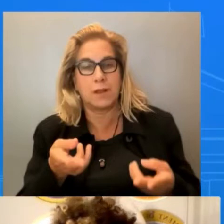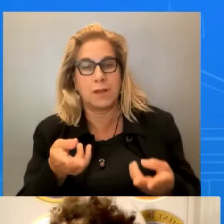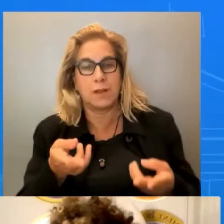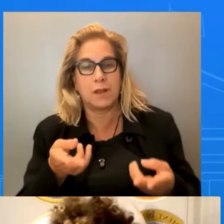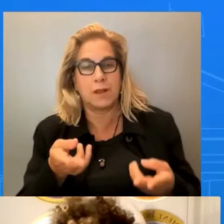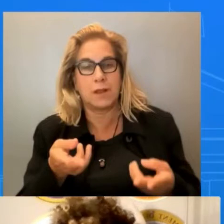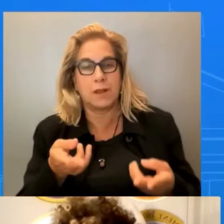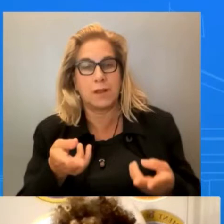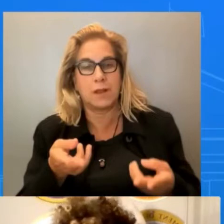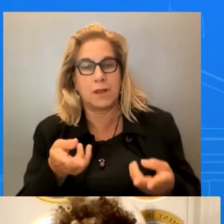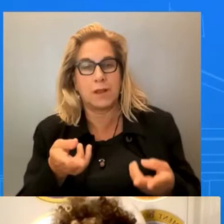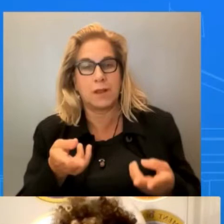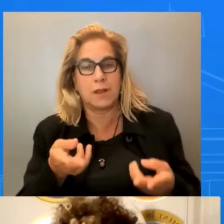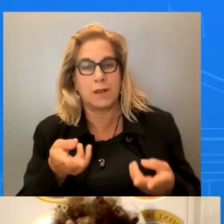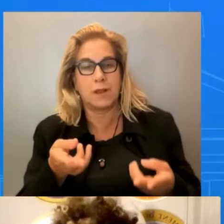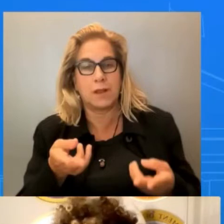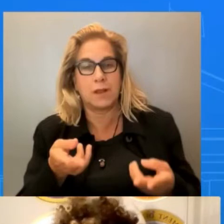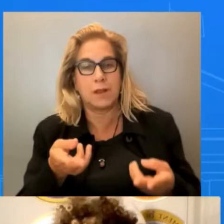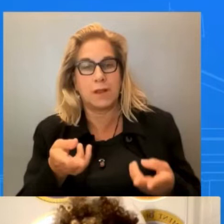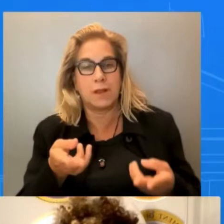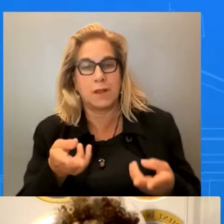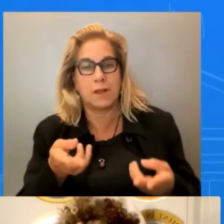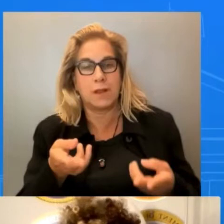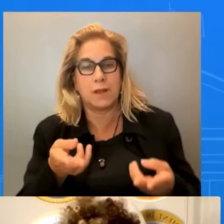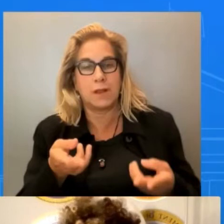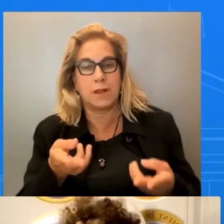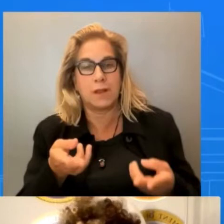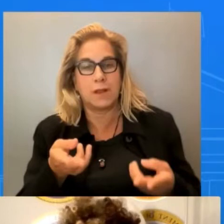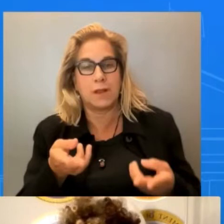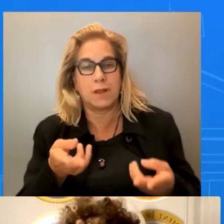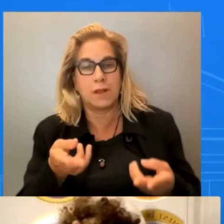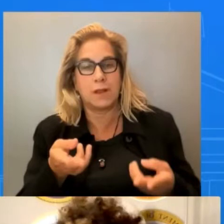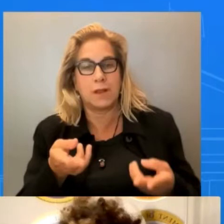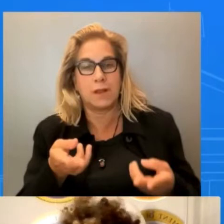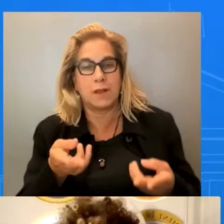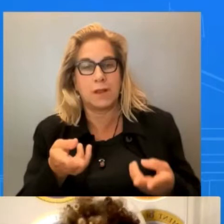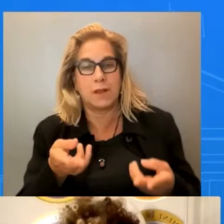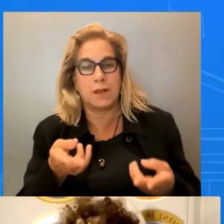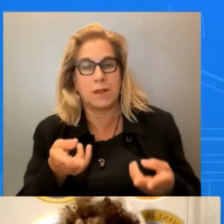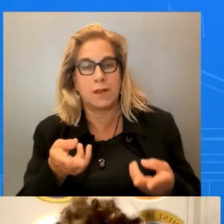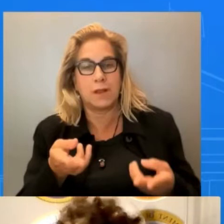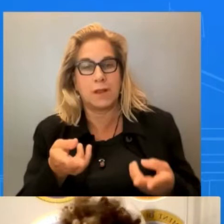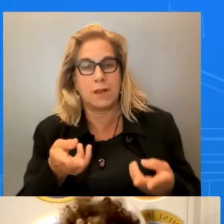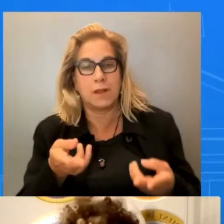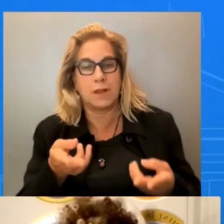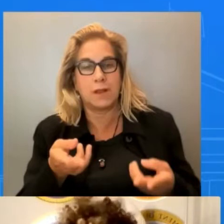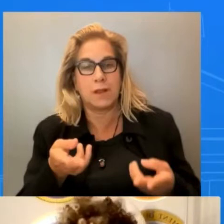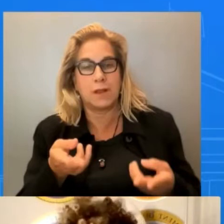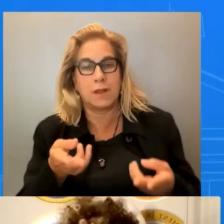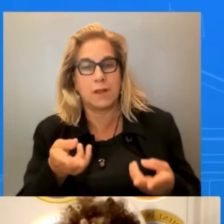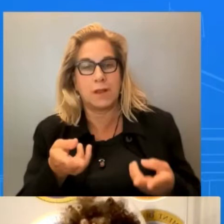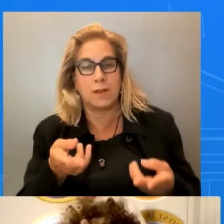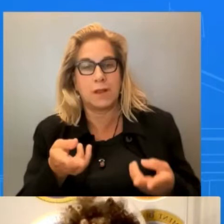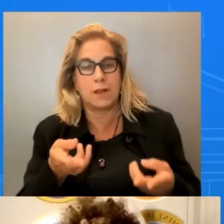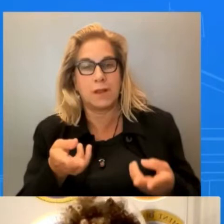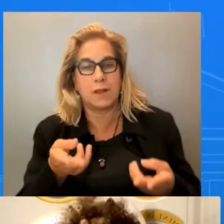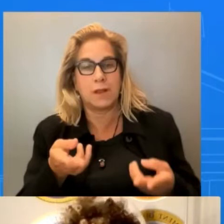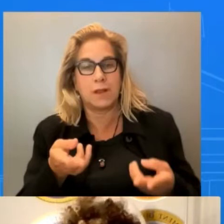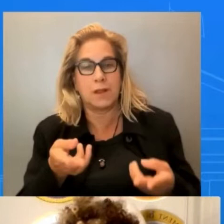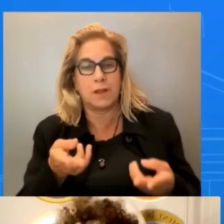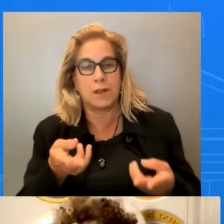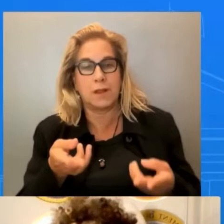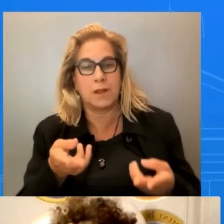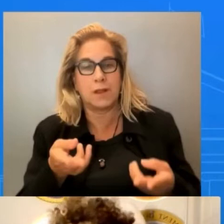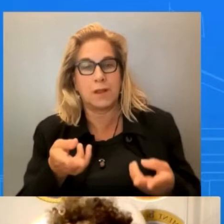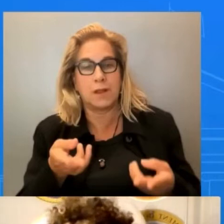That's all you talk about. It's color. It's my color and my vagina. My color and my vagina. My color and my vagina. That's